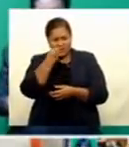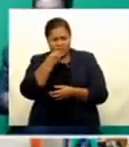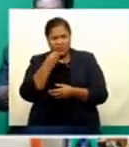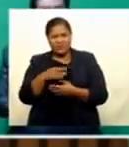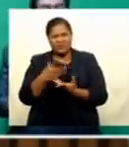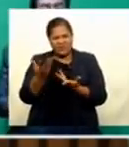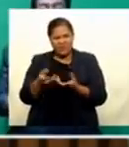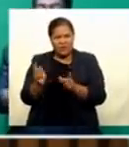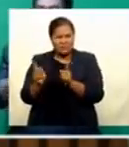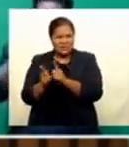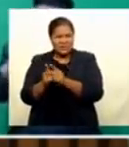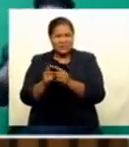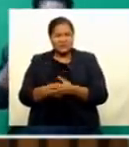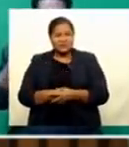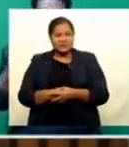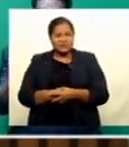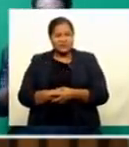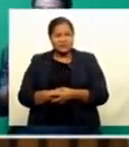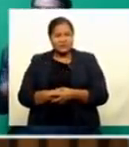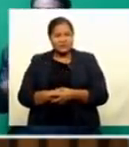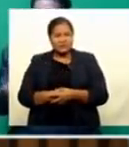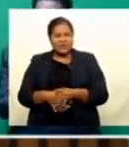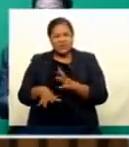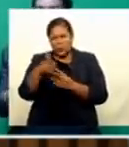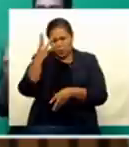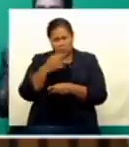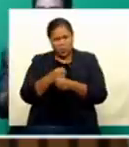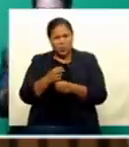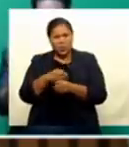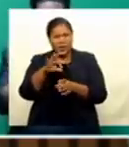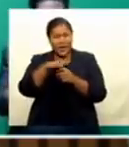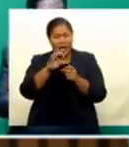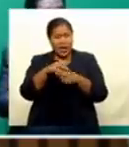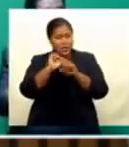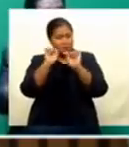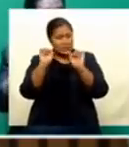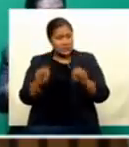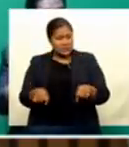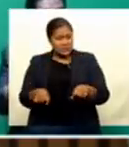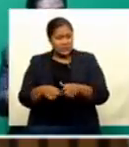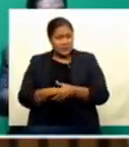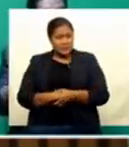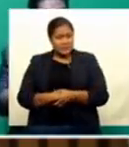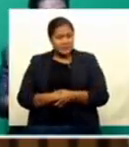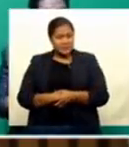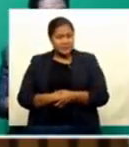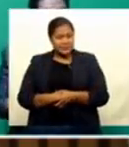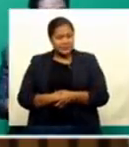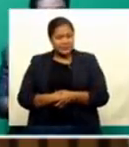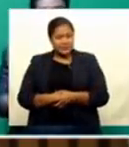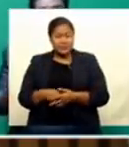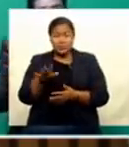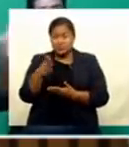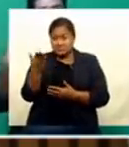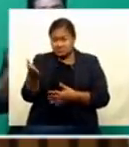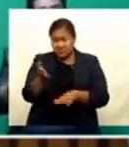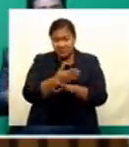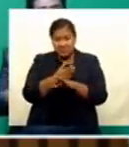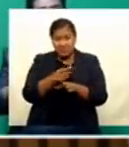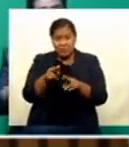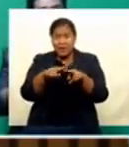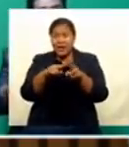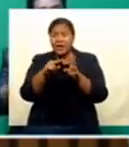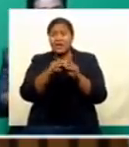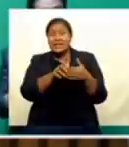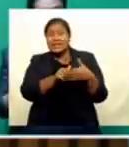holding a meeting. This overall electoral system, which the former leaders of NFP,